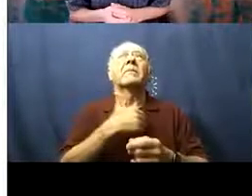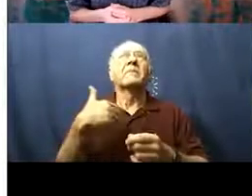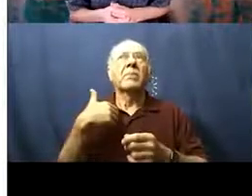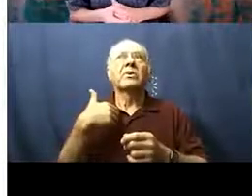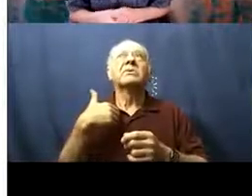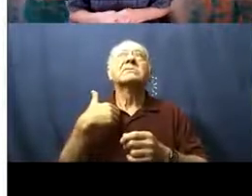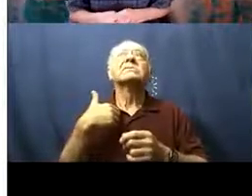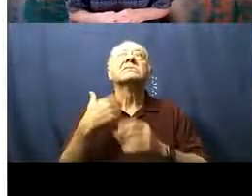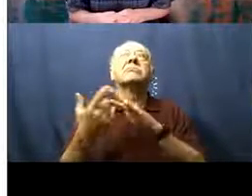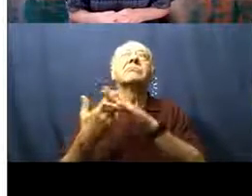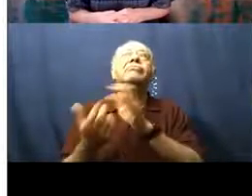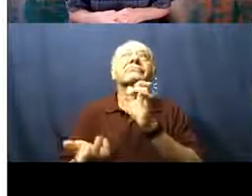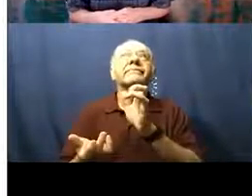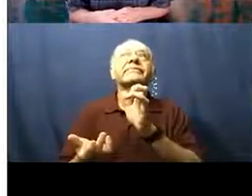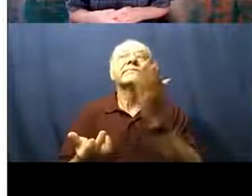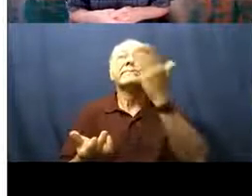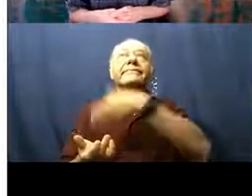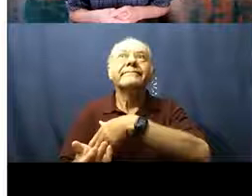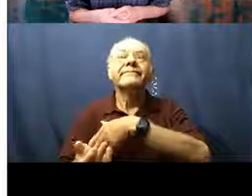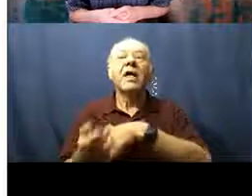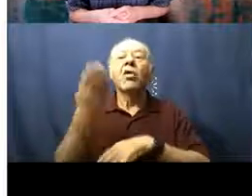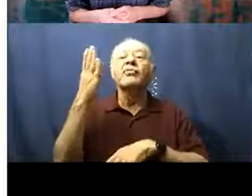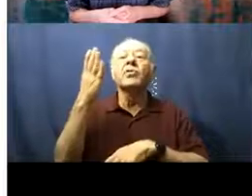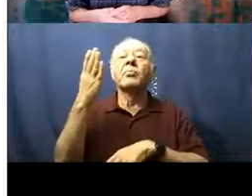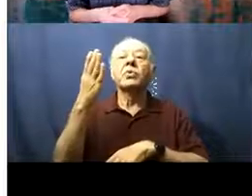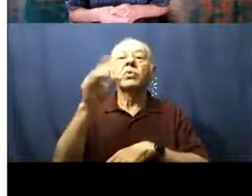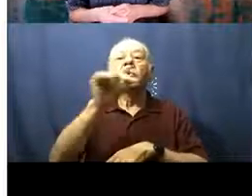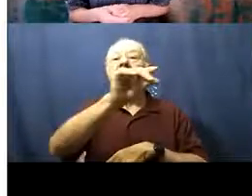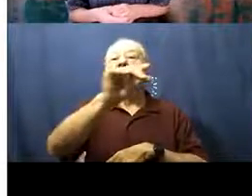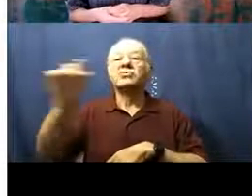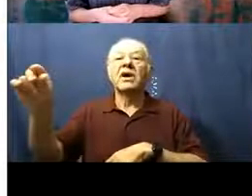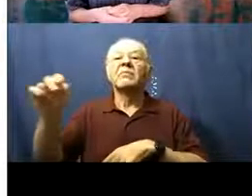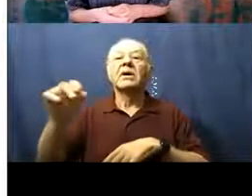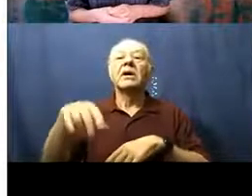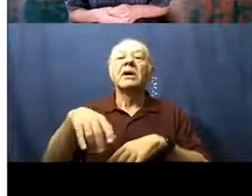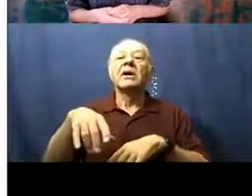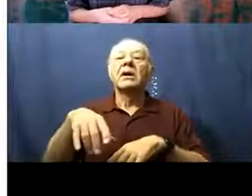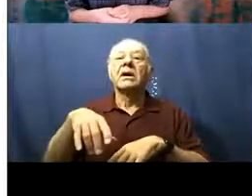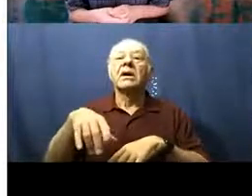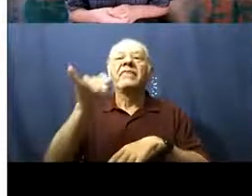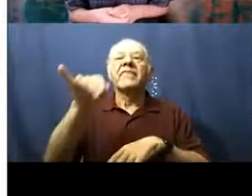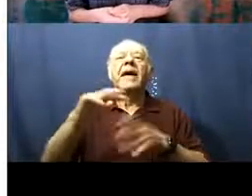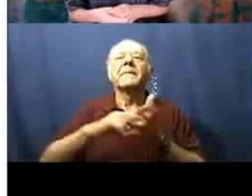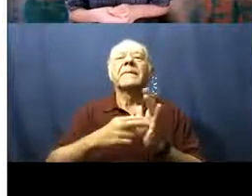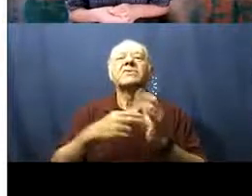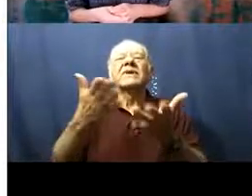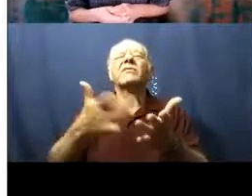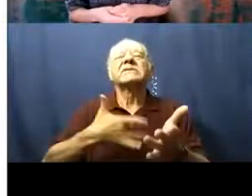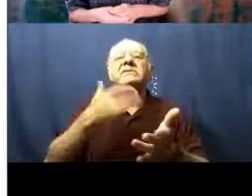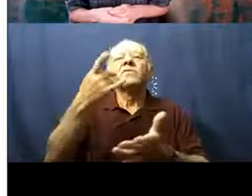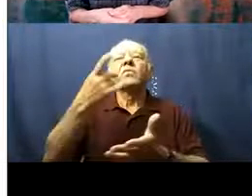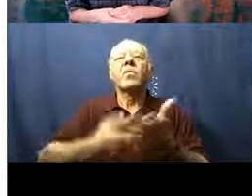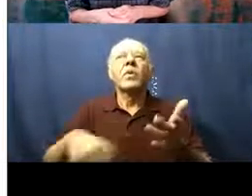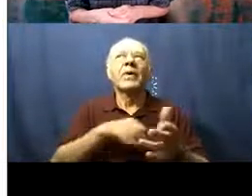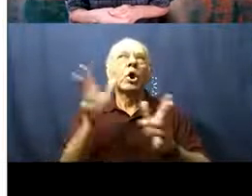through the cracks, and that blue stripe down the middle of the rectangle is meant to give you a sense of what we've